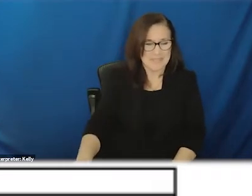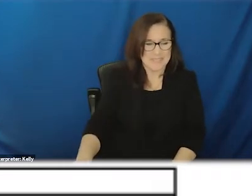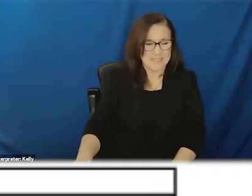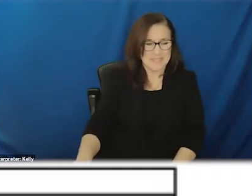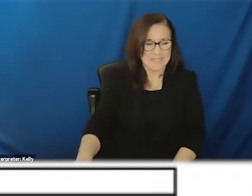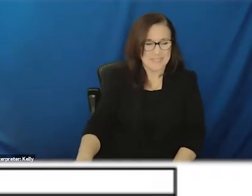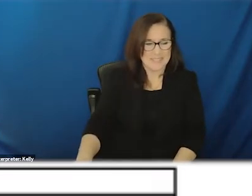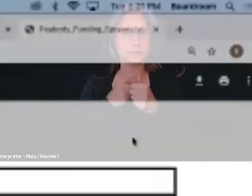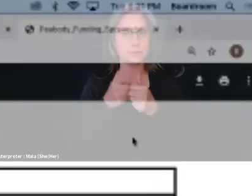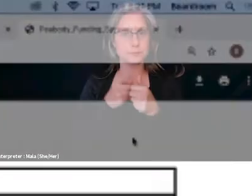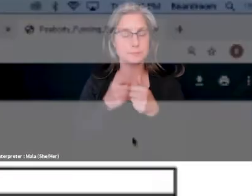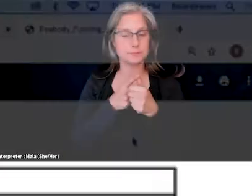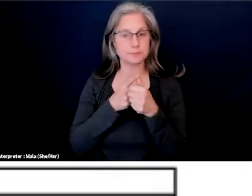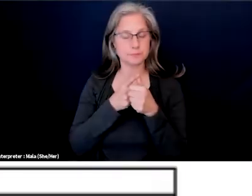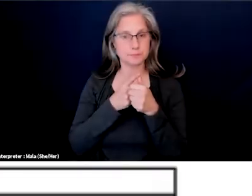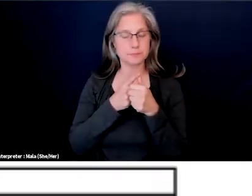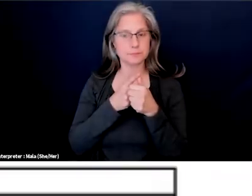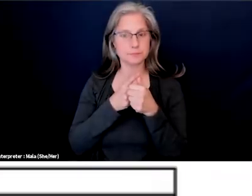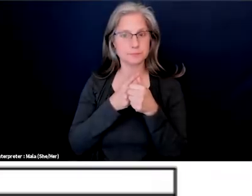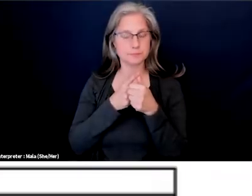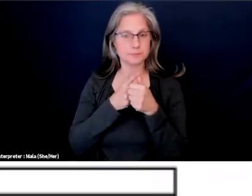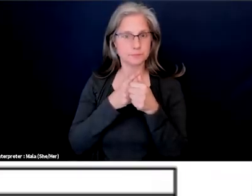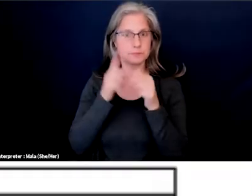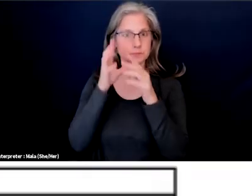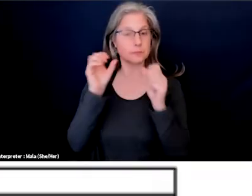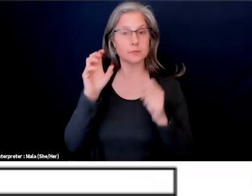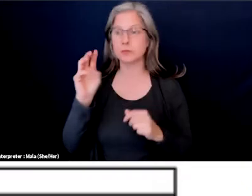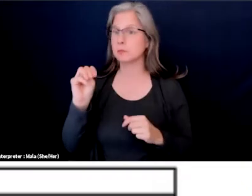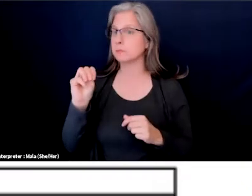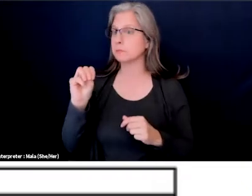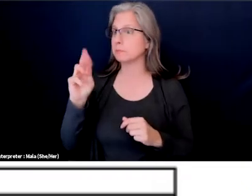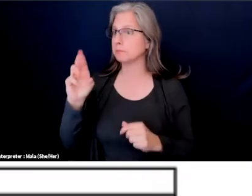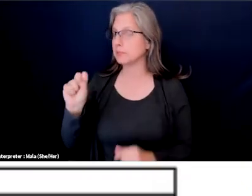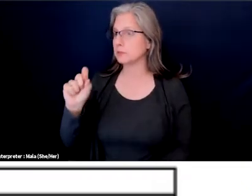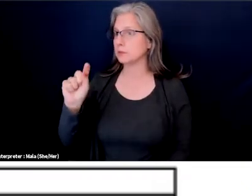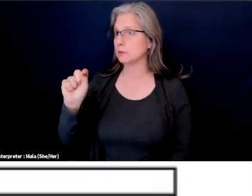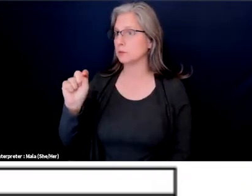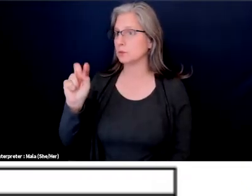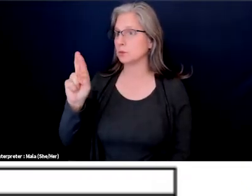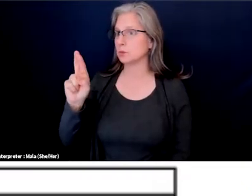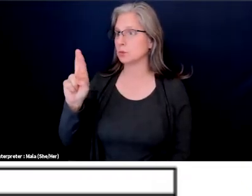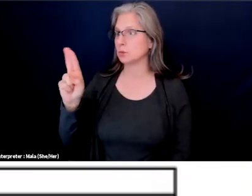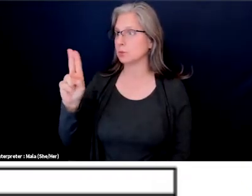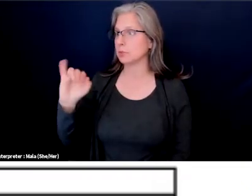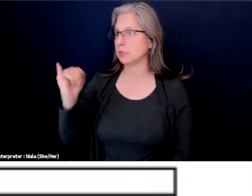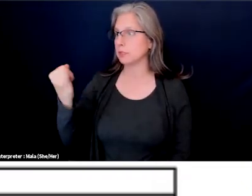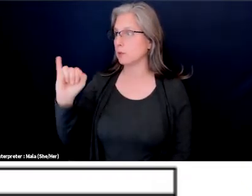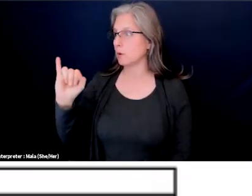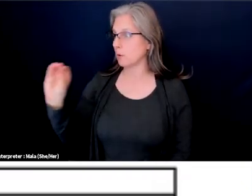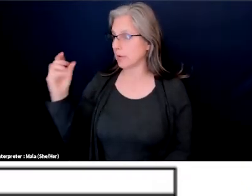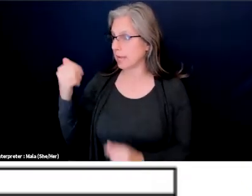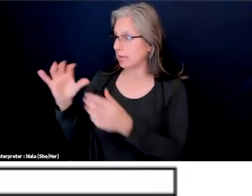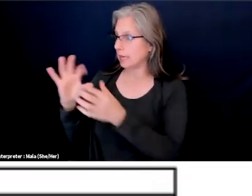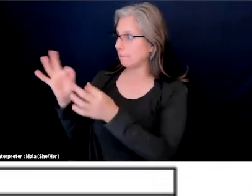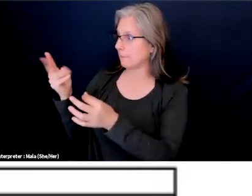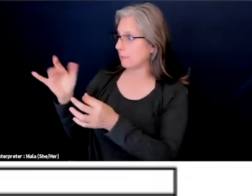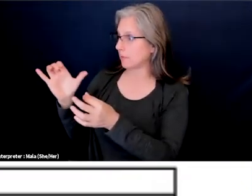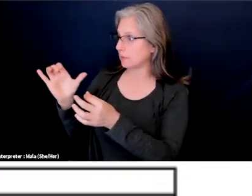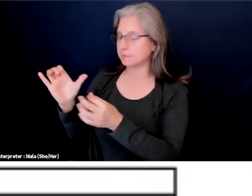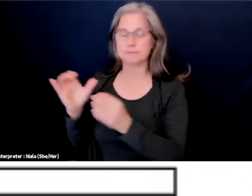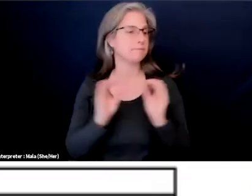all, Ms. Trujillo, are there any public comments on this item? No public